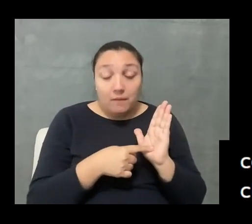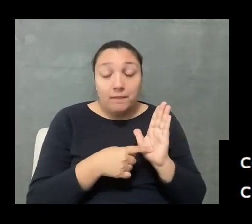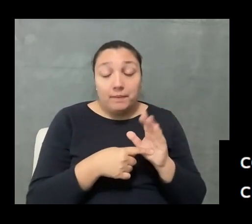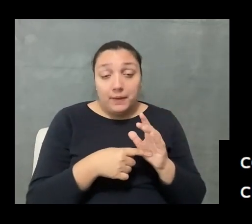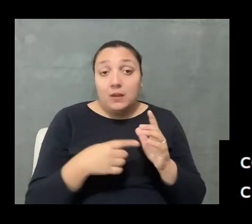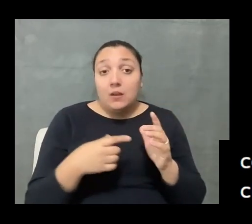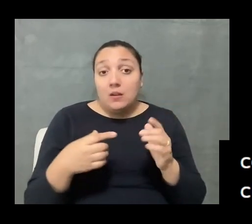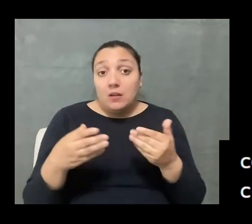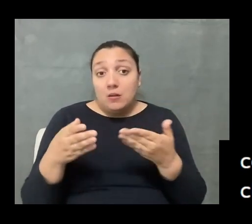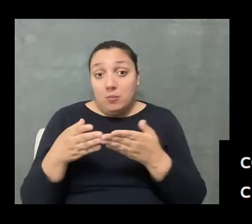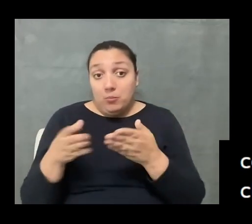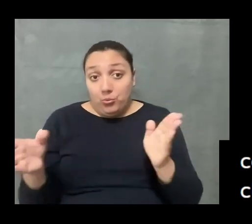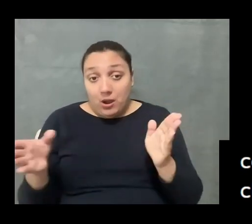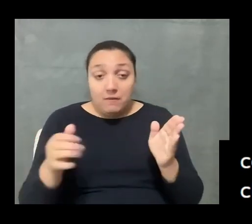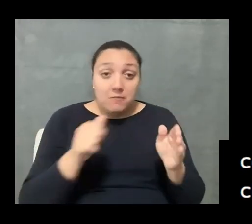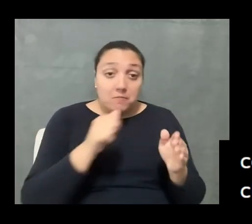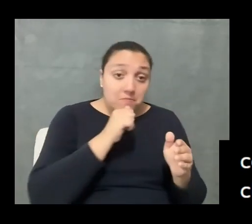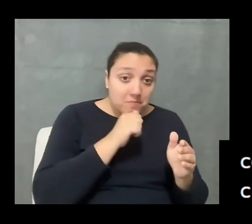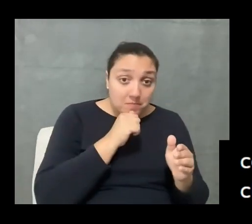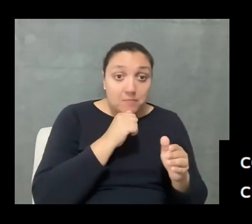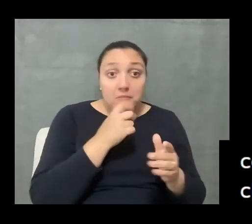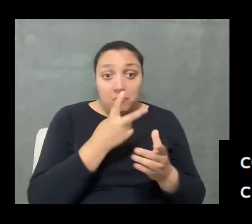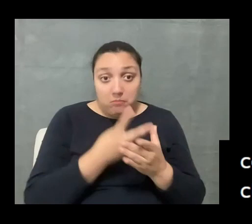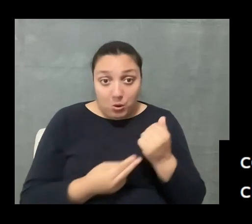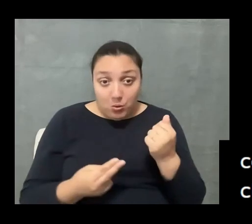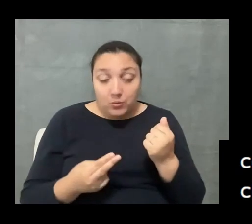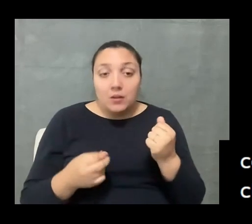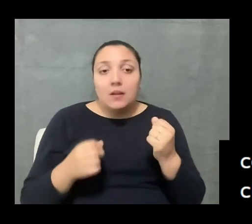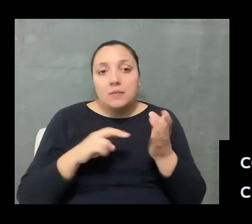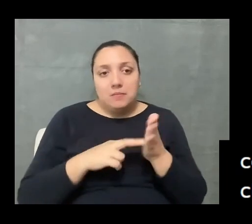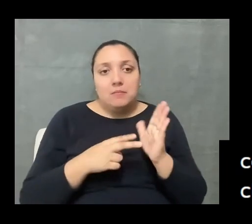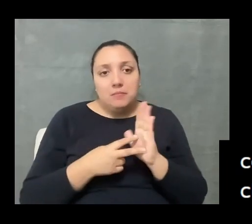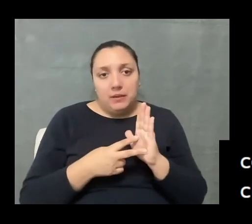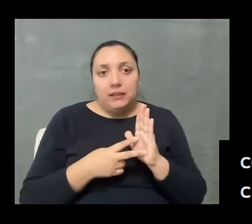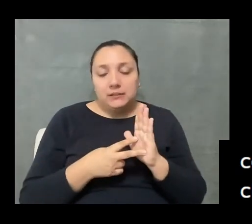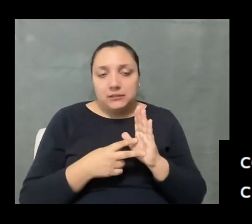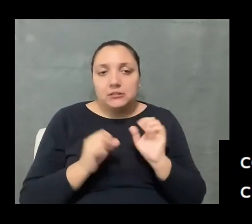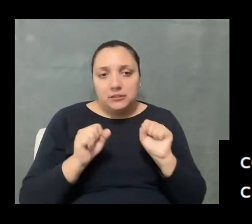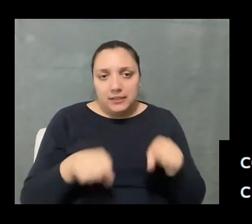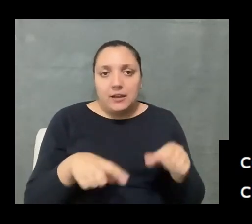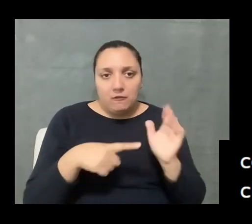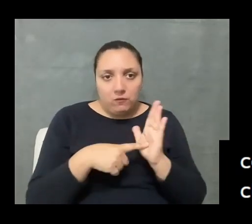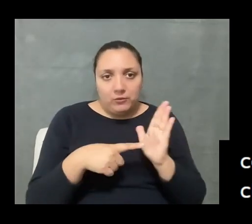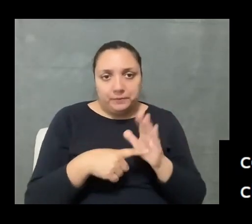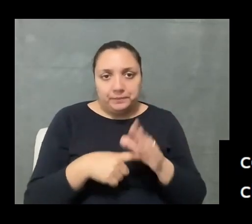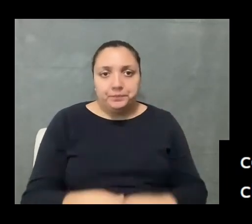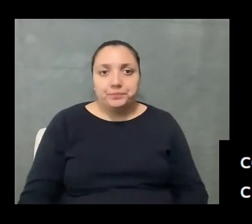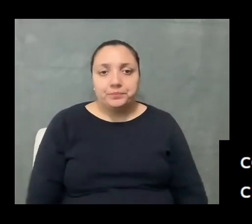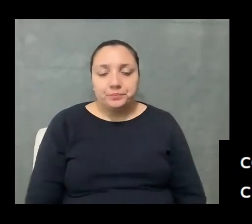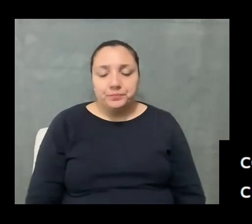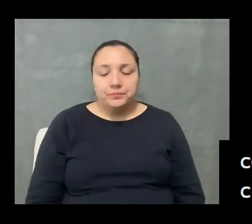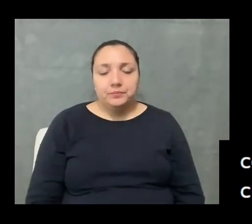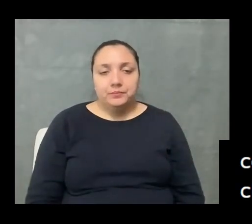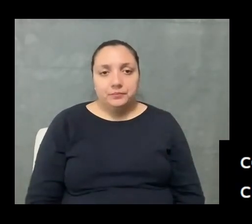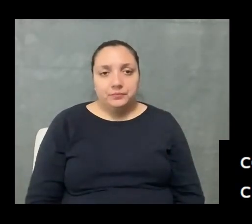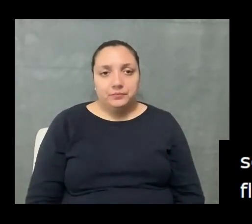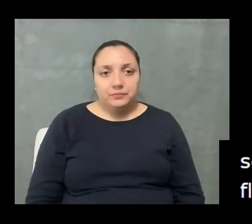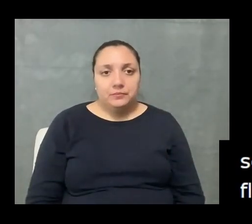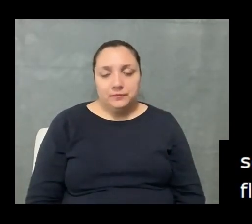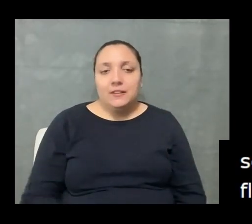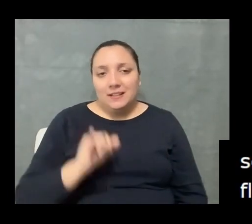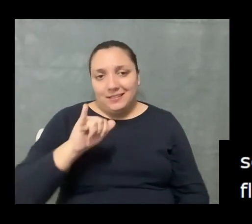partnerships, and working with community partners, we can address and close gaps in broadband adoption. Affordability is at the center of